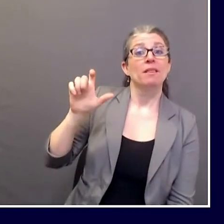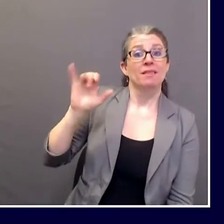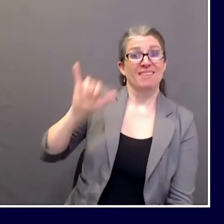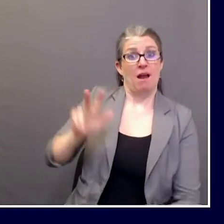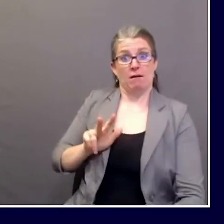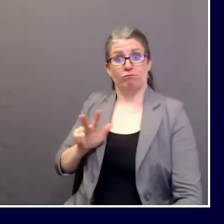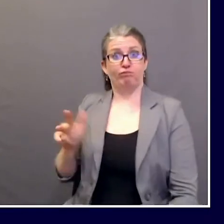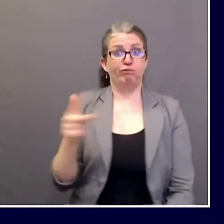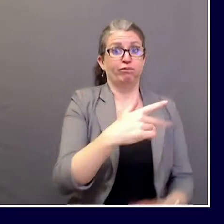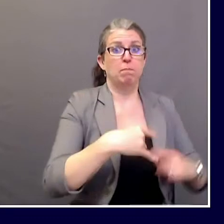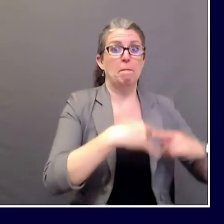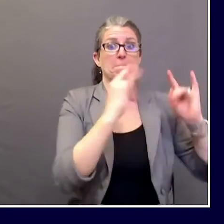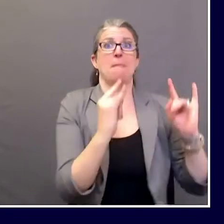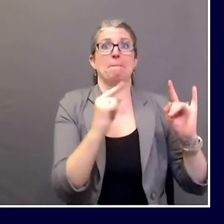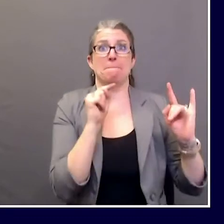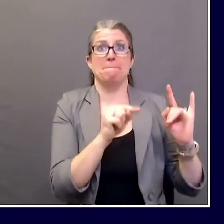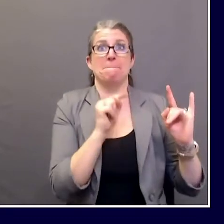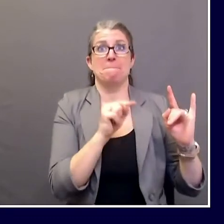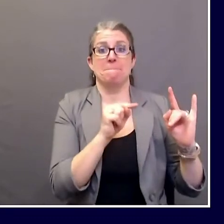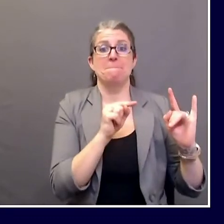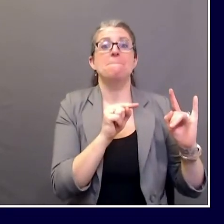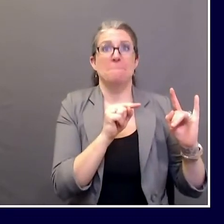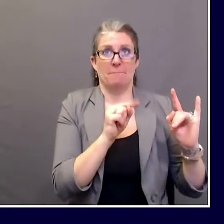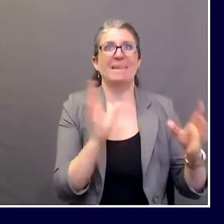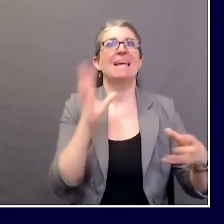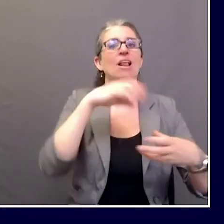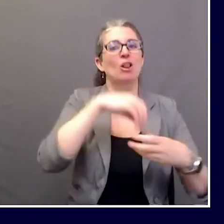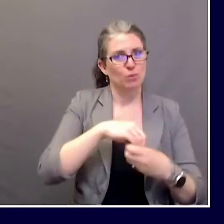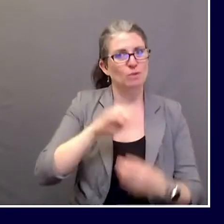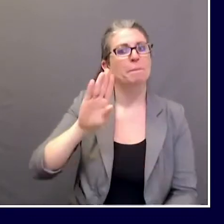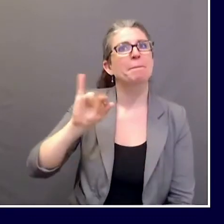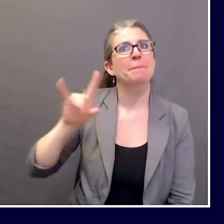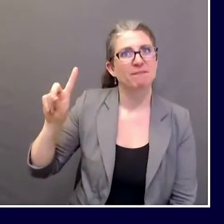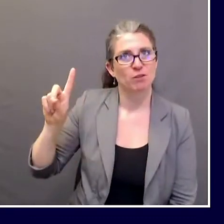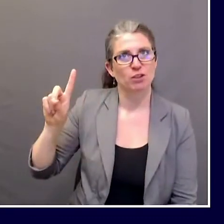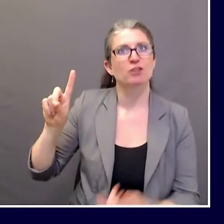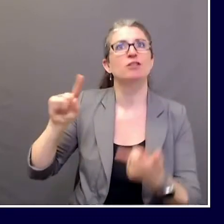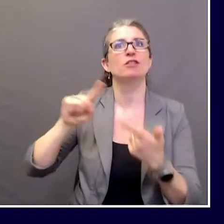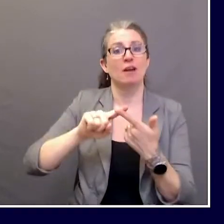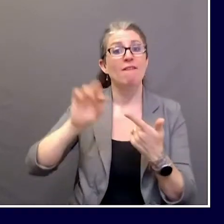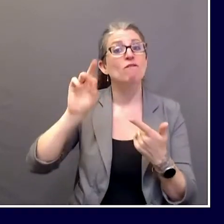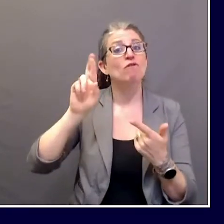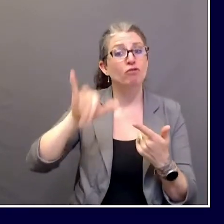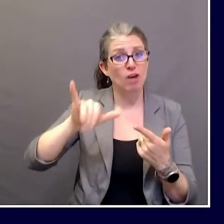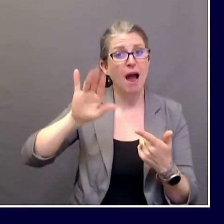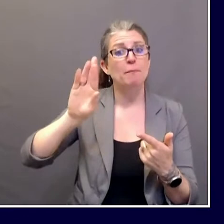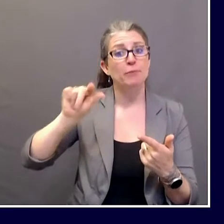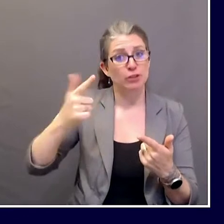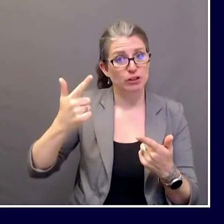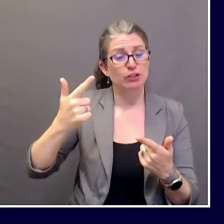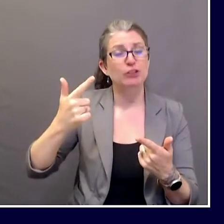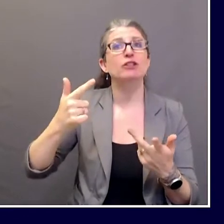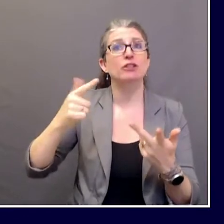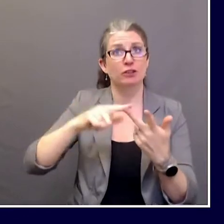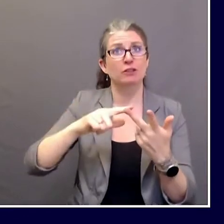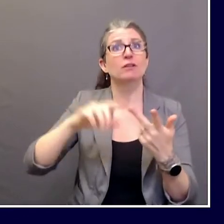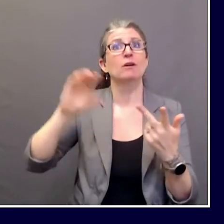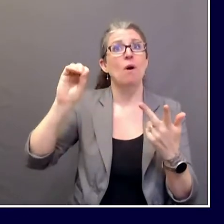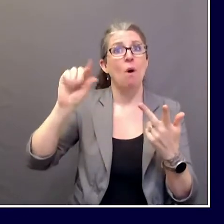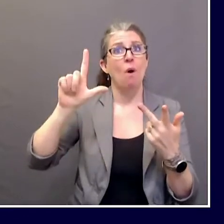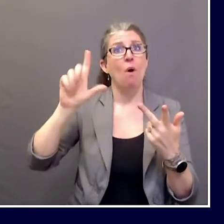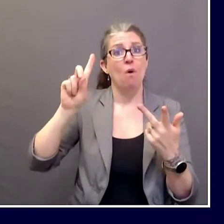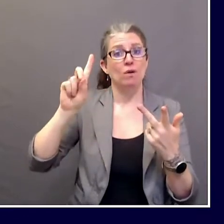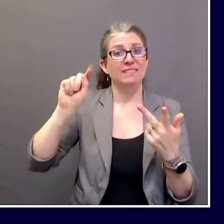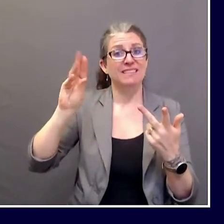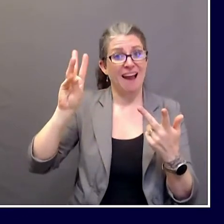schedule to go to, include Biddeford, Wyndham, Freiburg, Turner, Waterville, Old Town, Millbridge, Calais, Madawaska, Auburn.